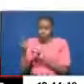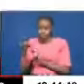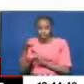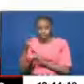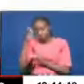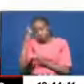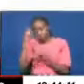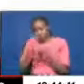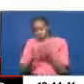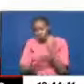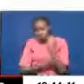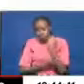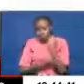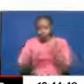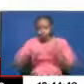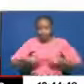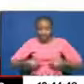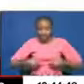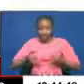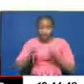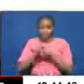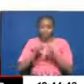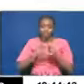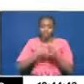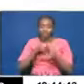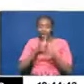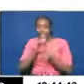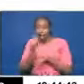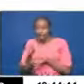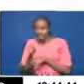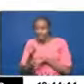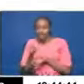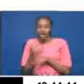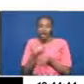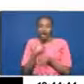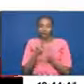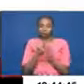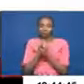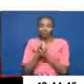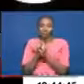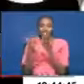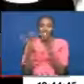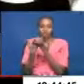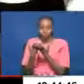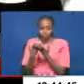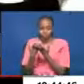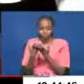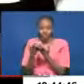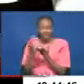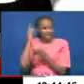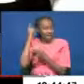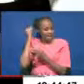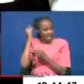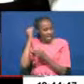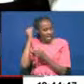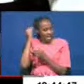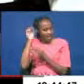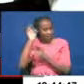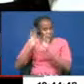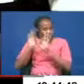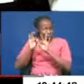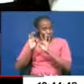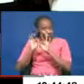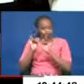And L'Oreal Professional Paris has partnered with professional hairstylists in Kenya to officially release its newest range